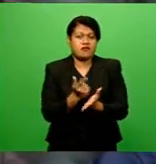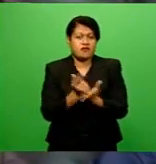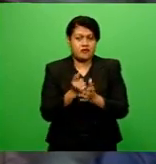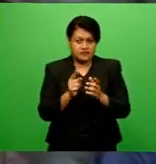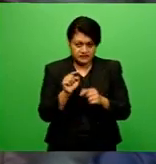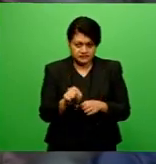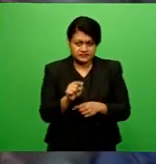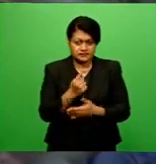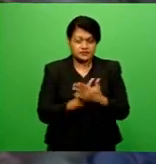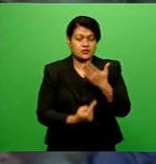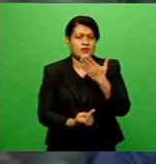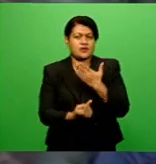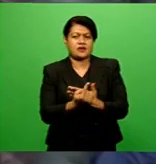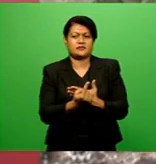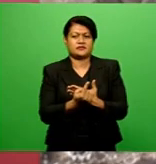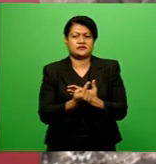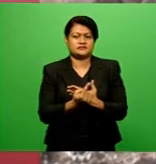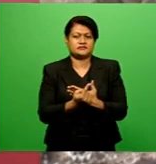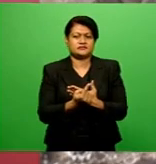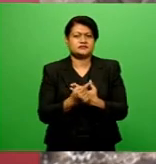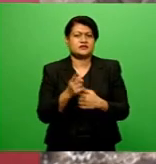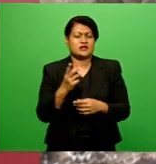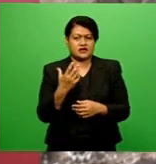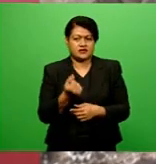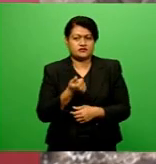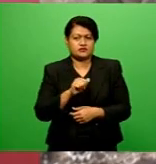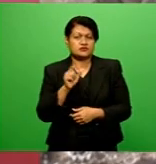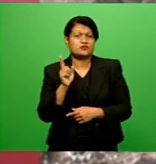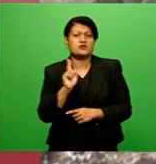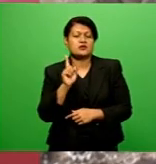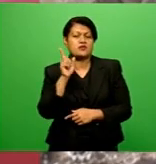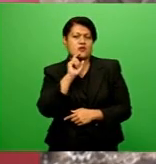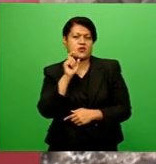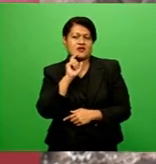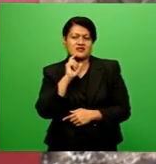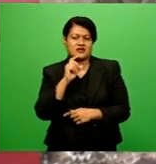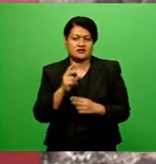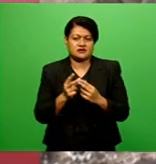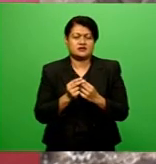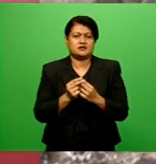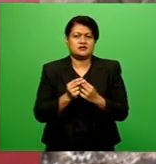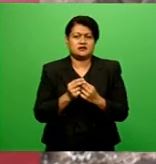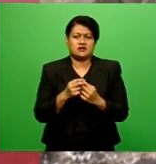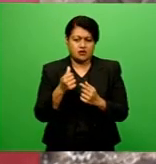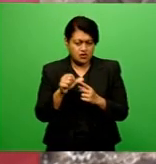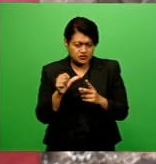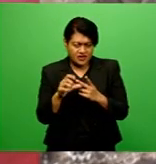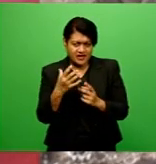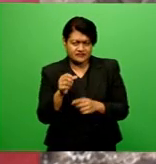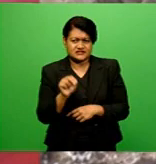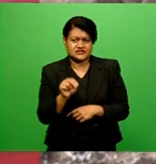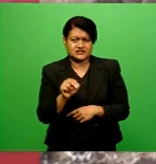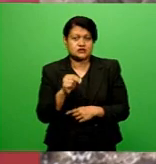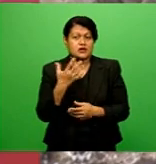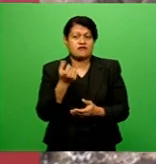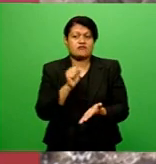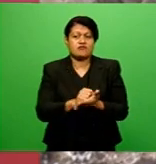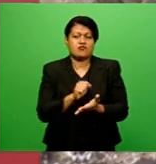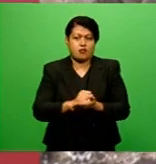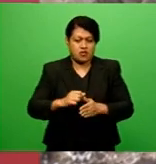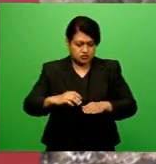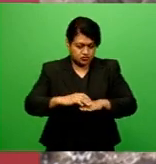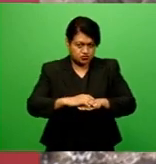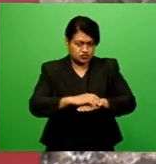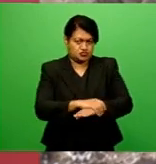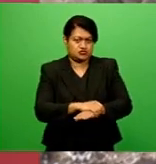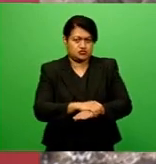with water. There's also the need to have appropriate footwear during this